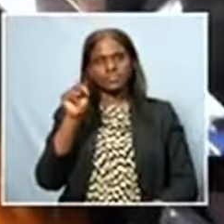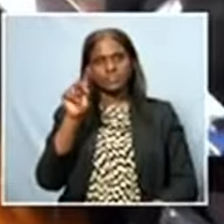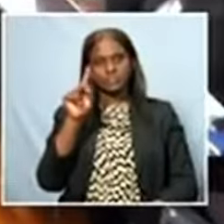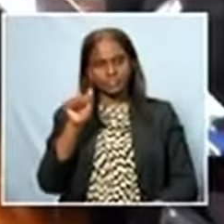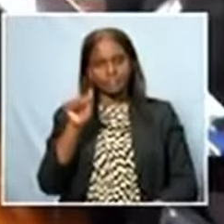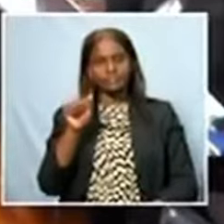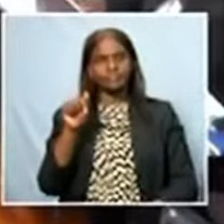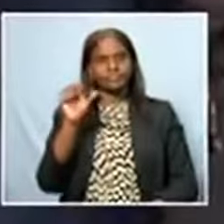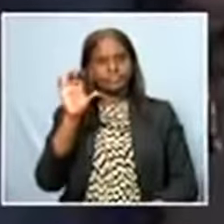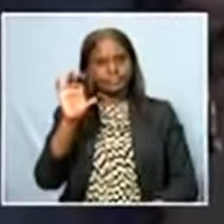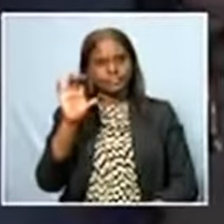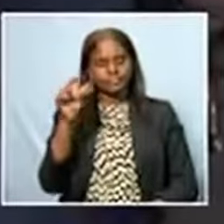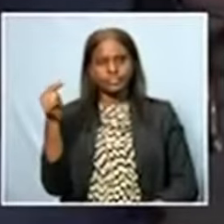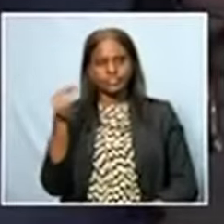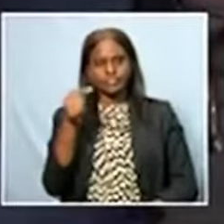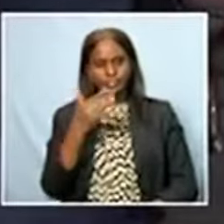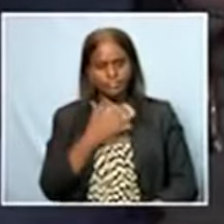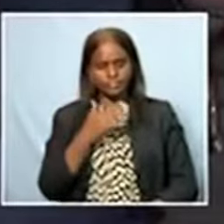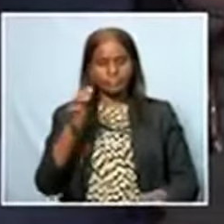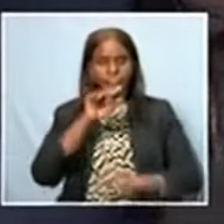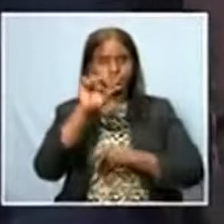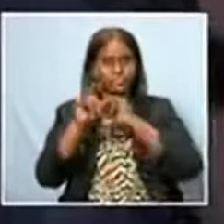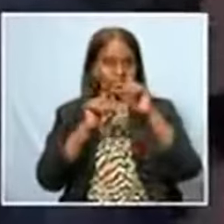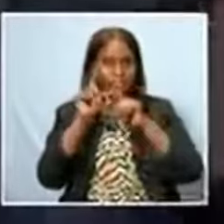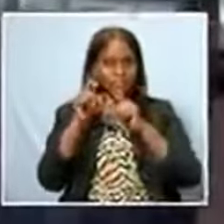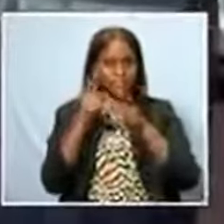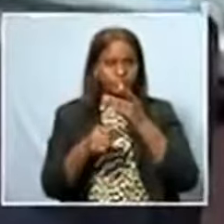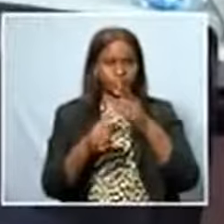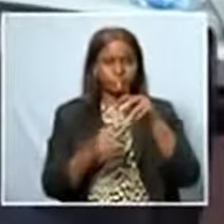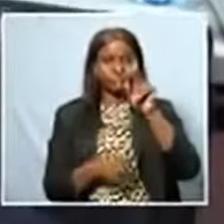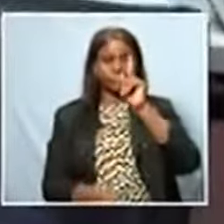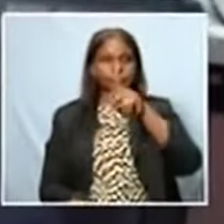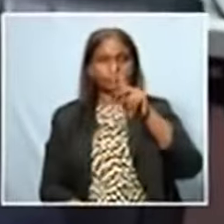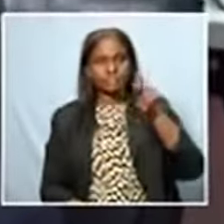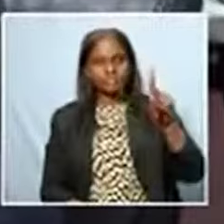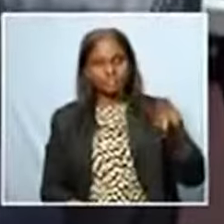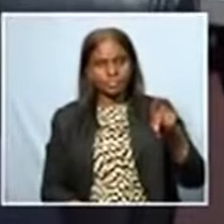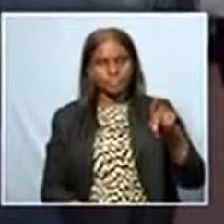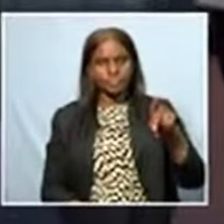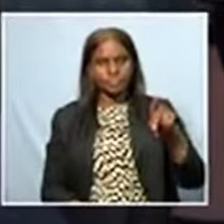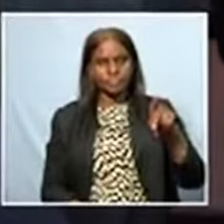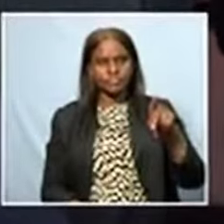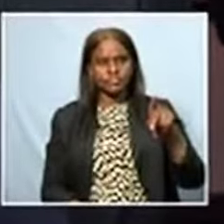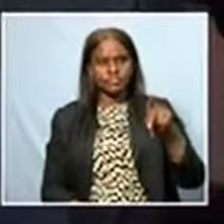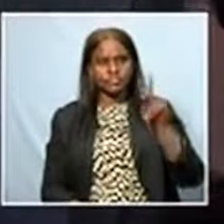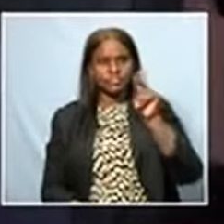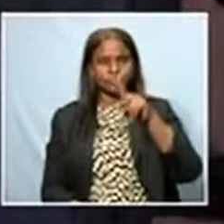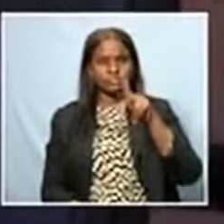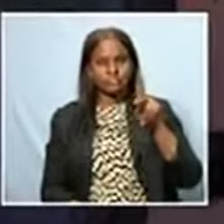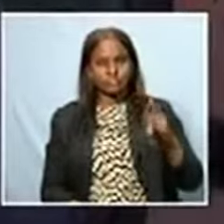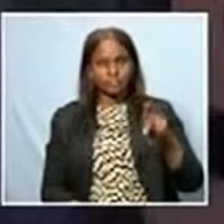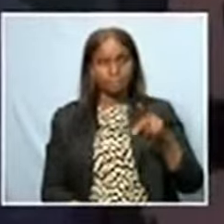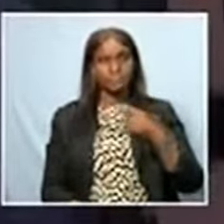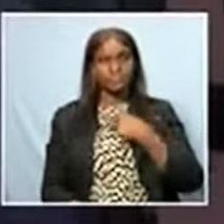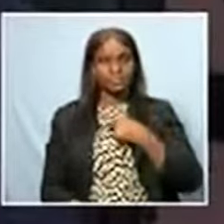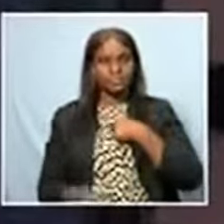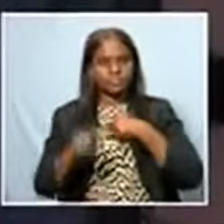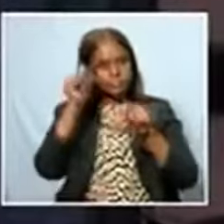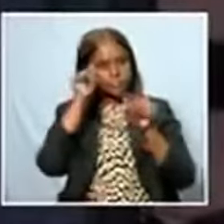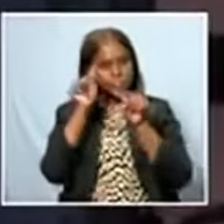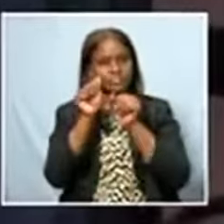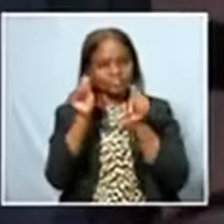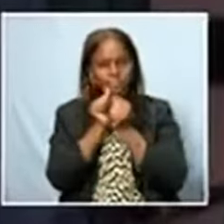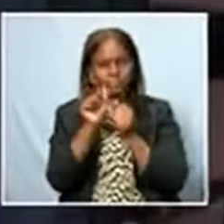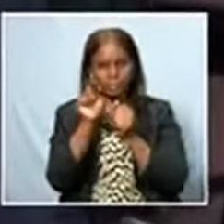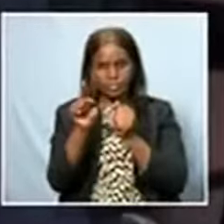Commissioner General, my question is based on the PPP in the railway systems. I agree with you. The model is